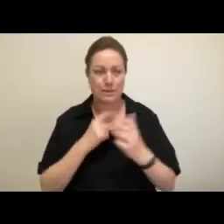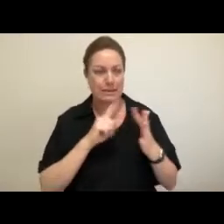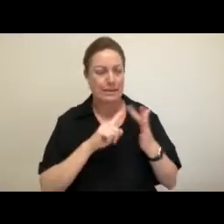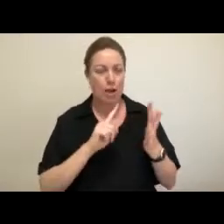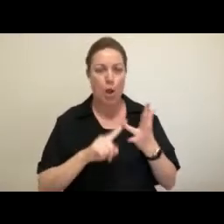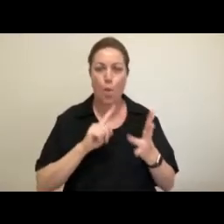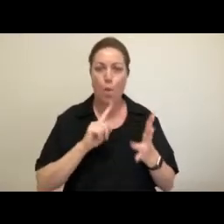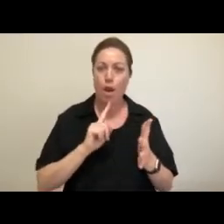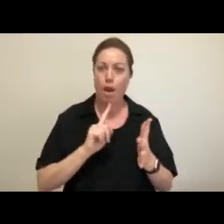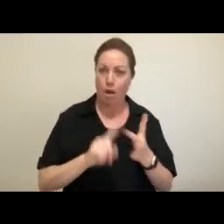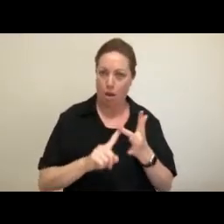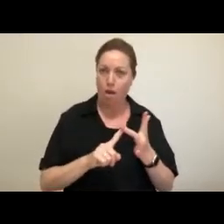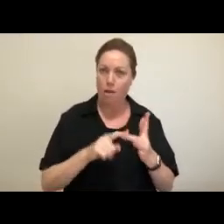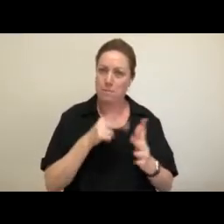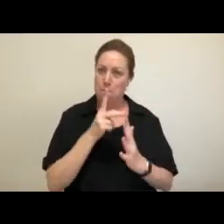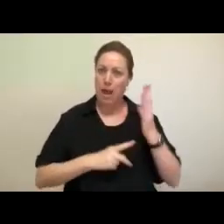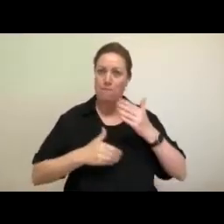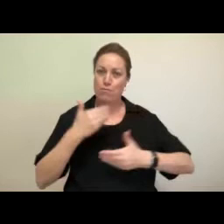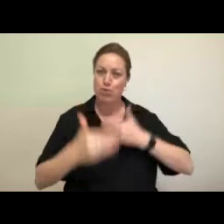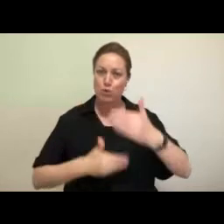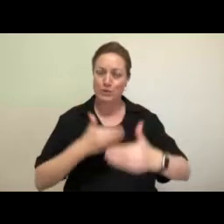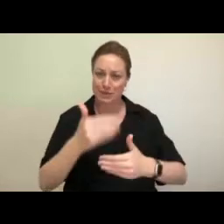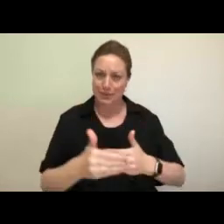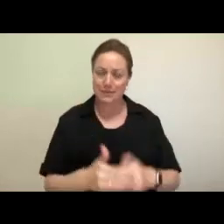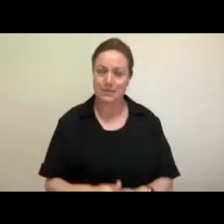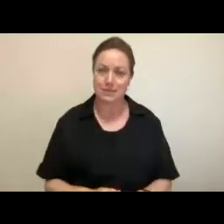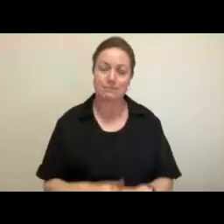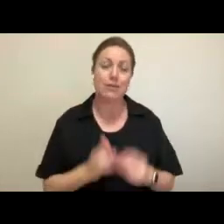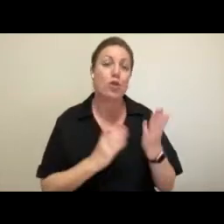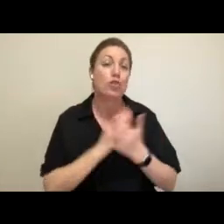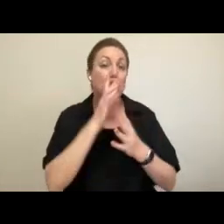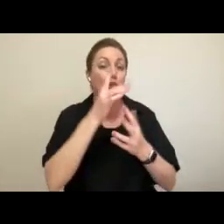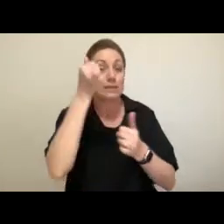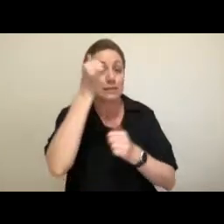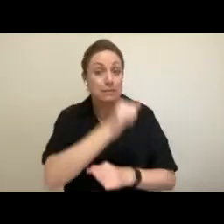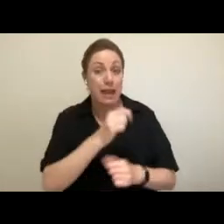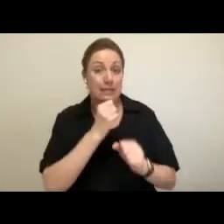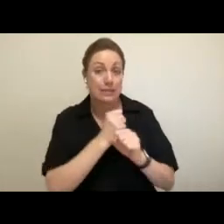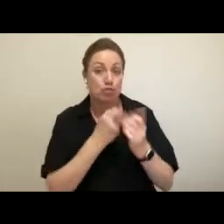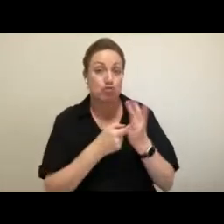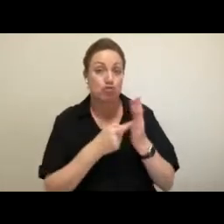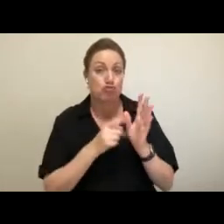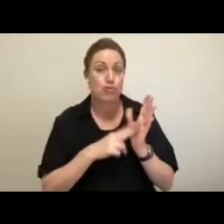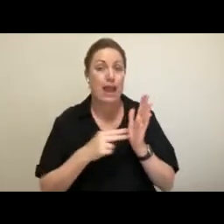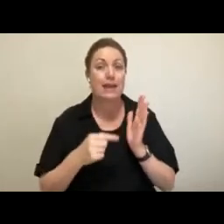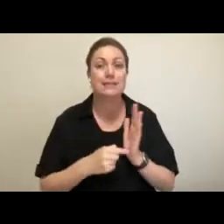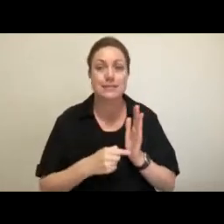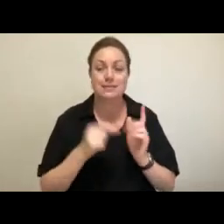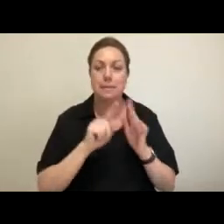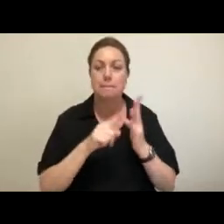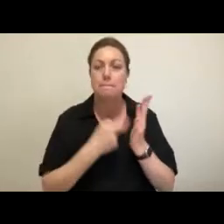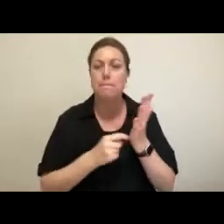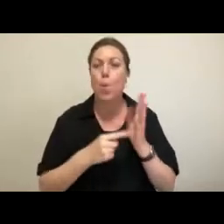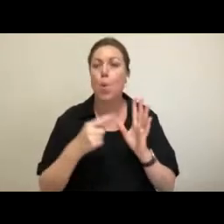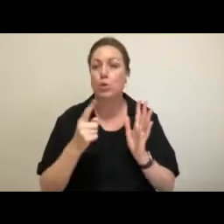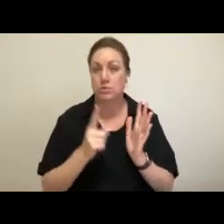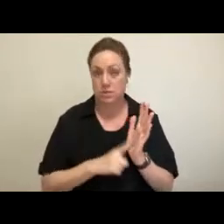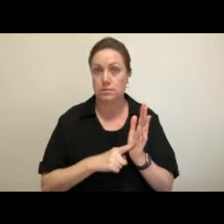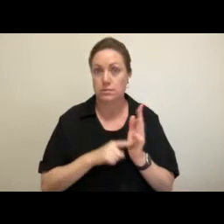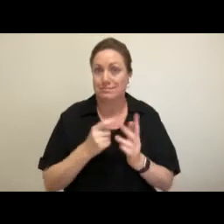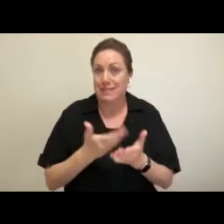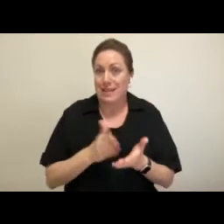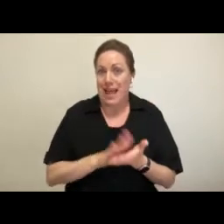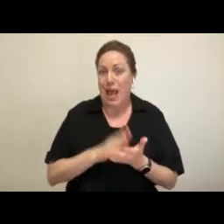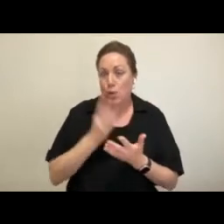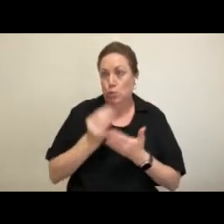part of the process through our Smarty Grants portal. This is where you lodge your expression of interest. The